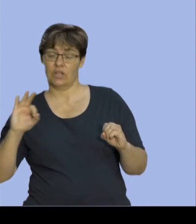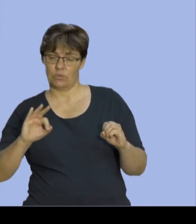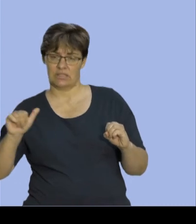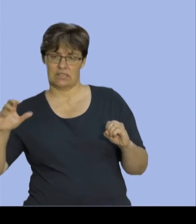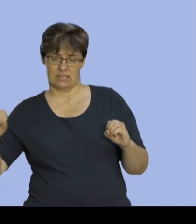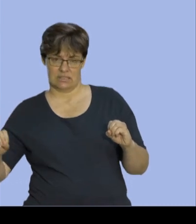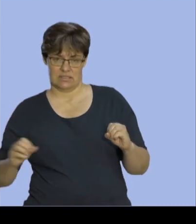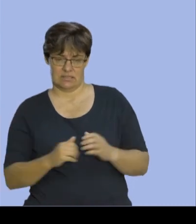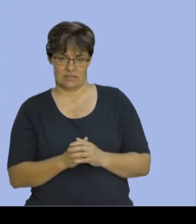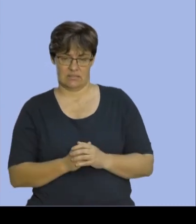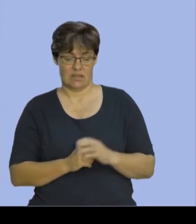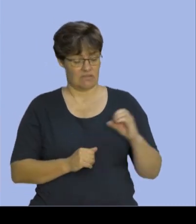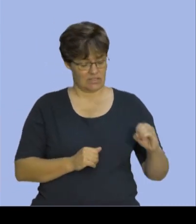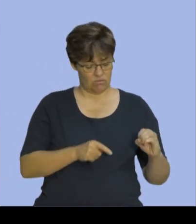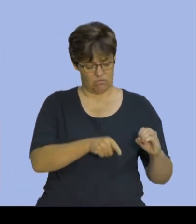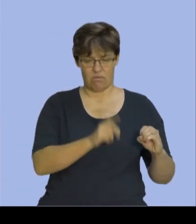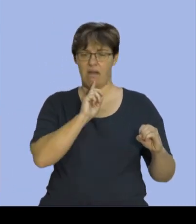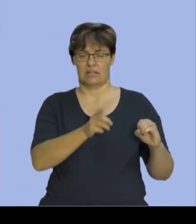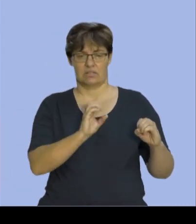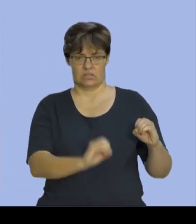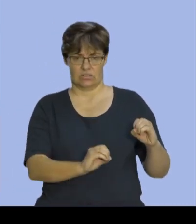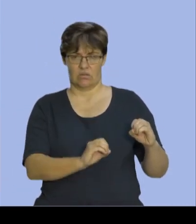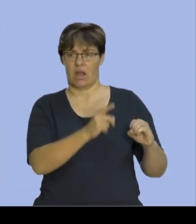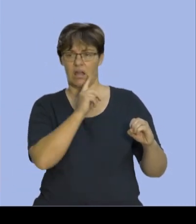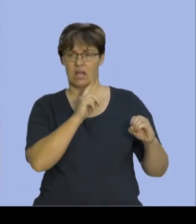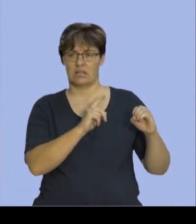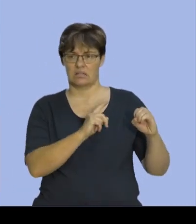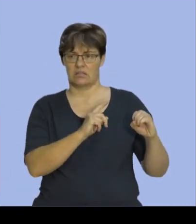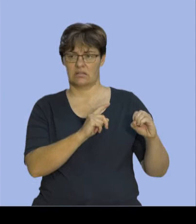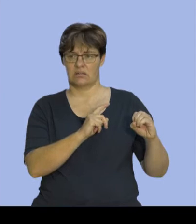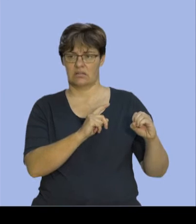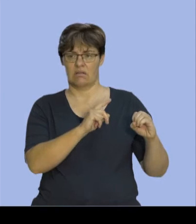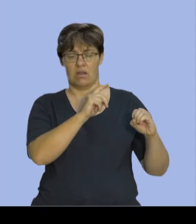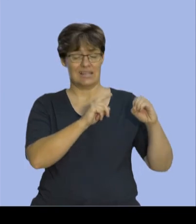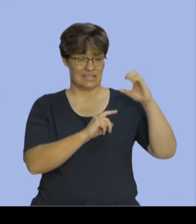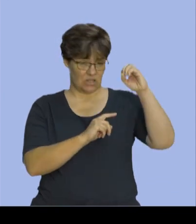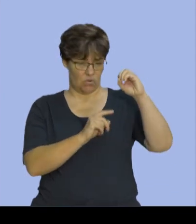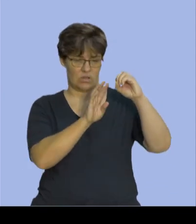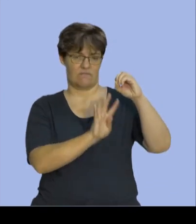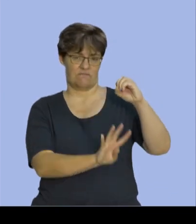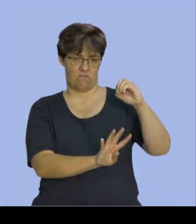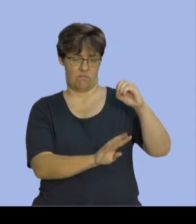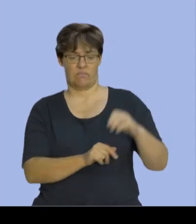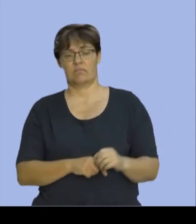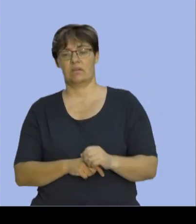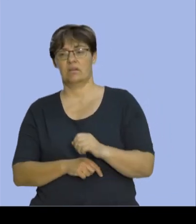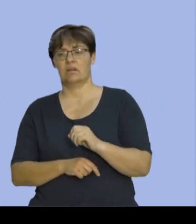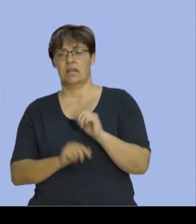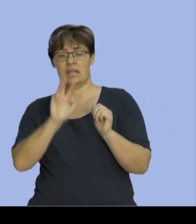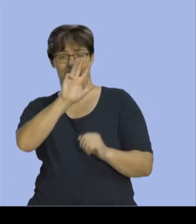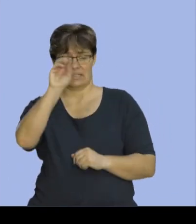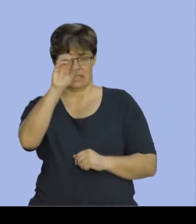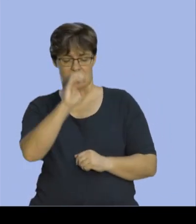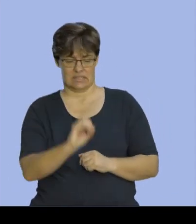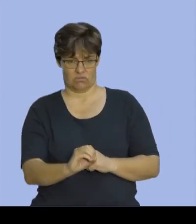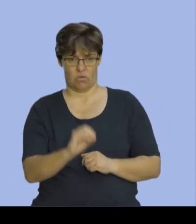360. When this is 0, we know that the answer here is going to be 4. When it's 90, the answer is going to